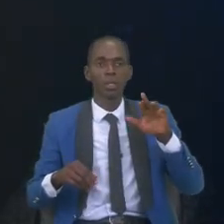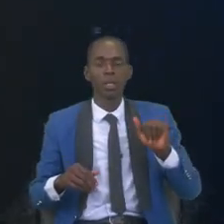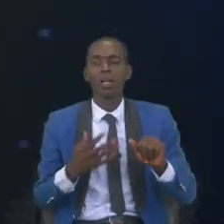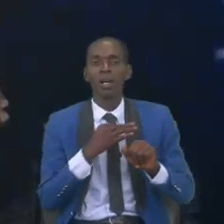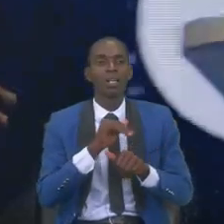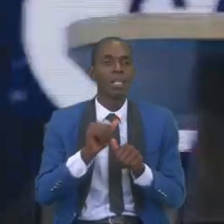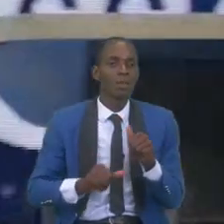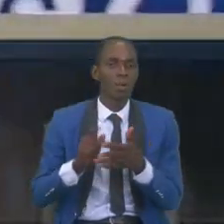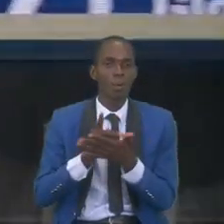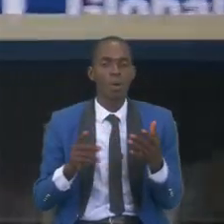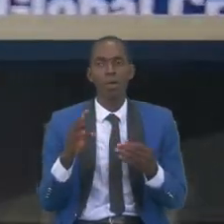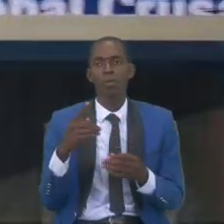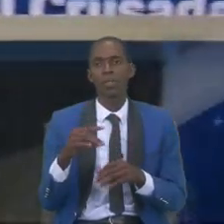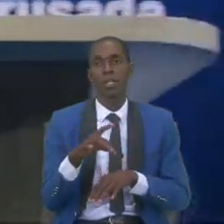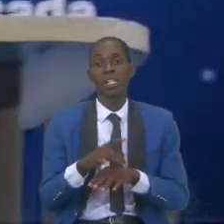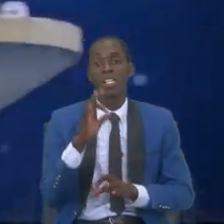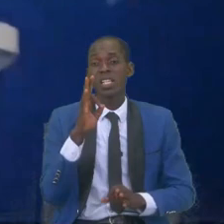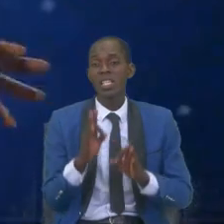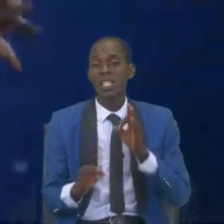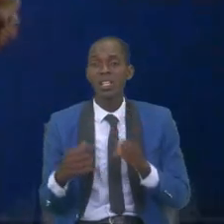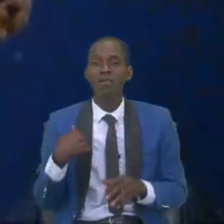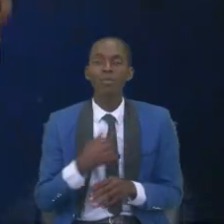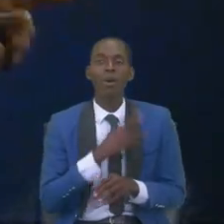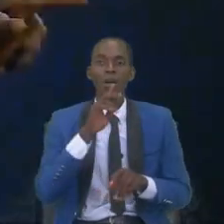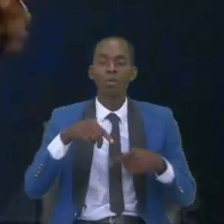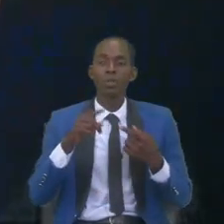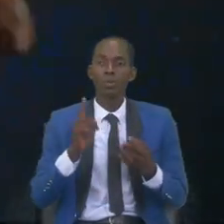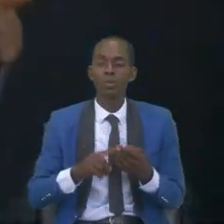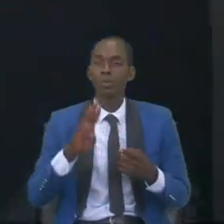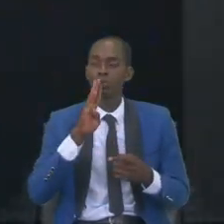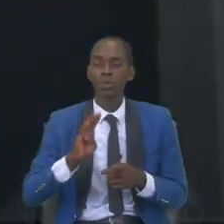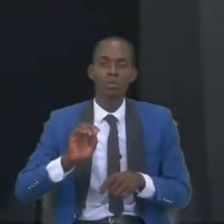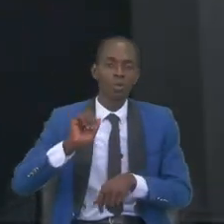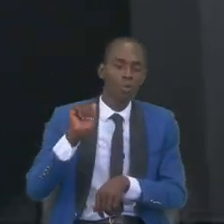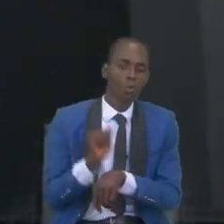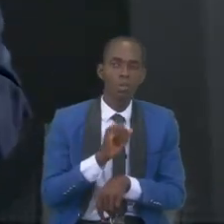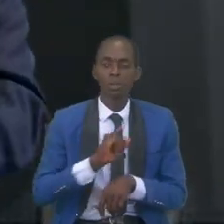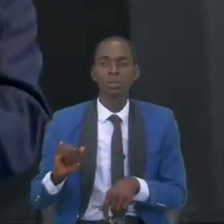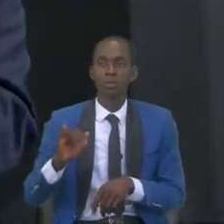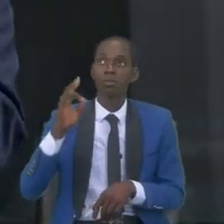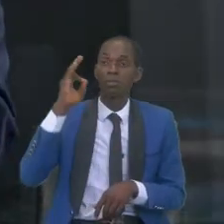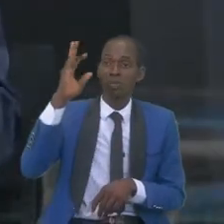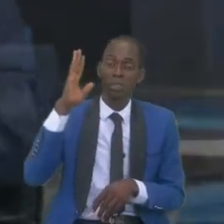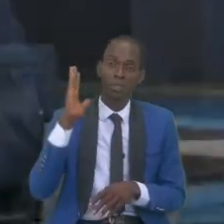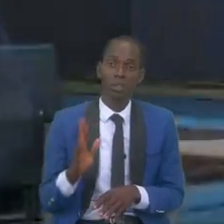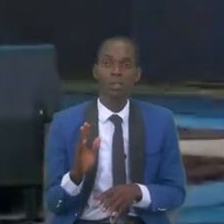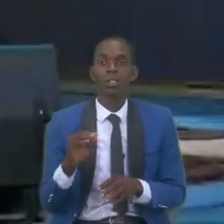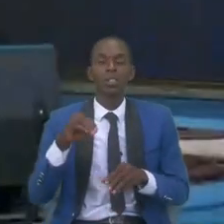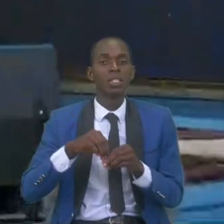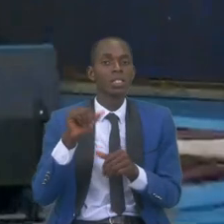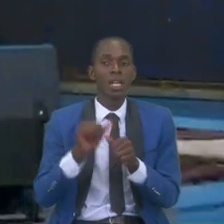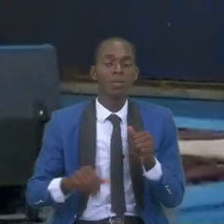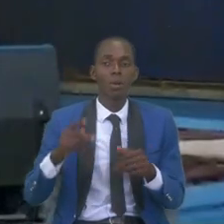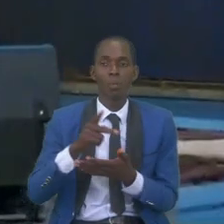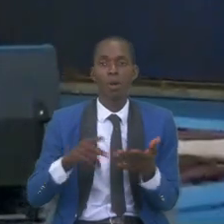the earth. If we are going to be effective witnesses today in the uttermost part of the earth,